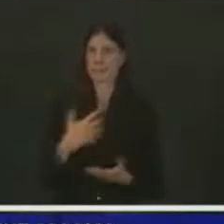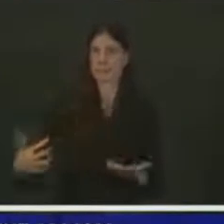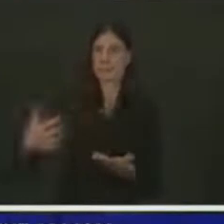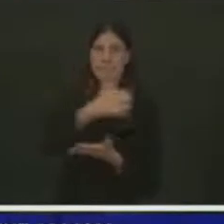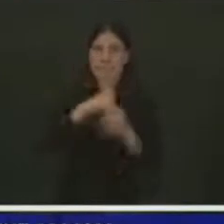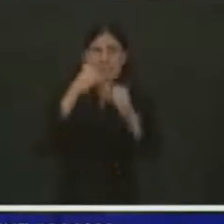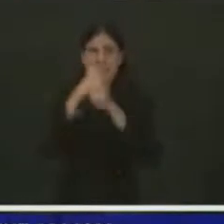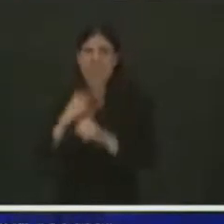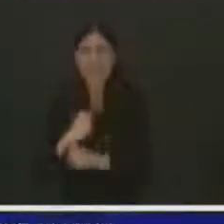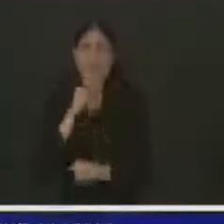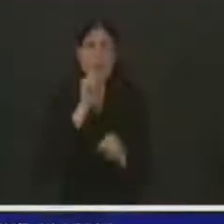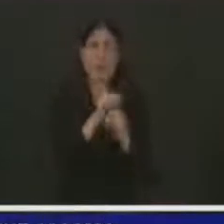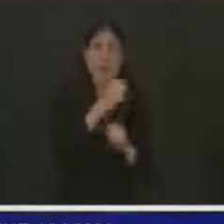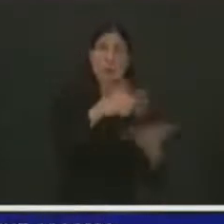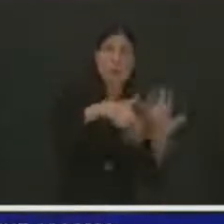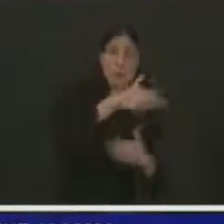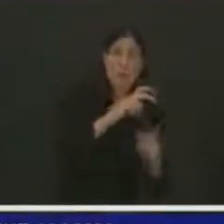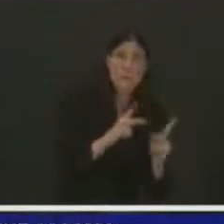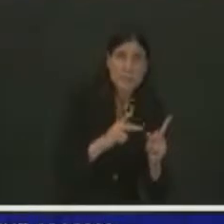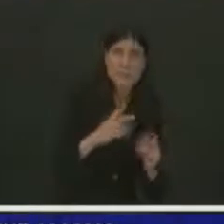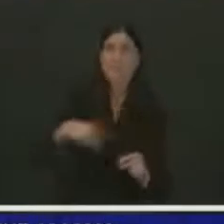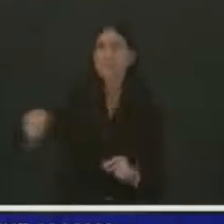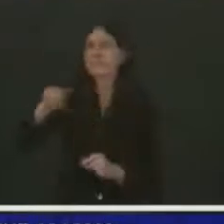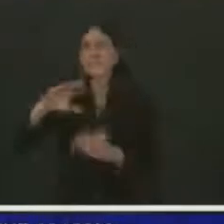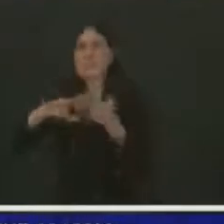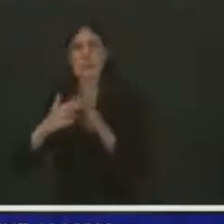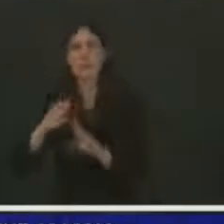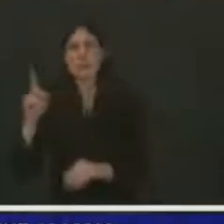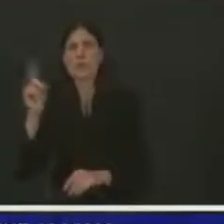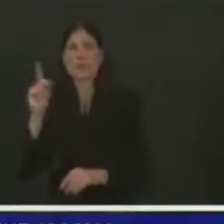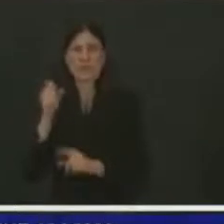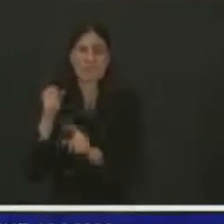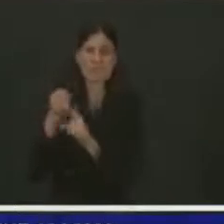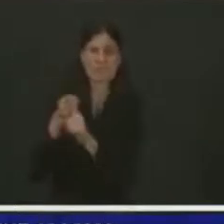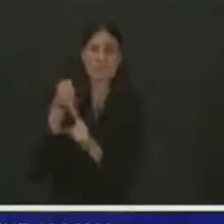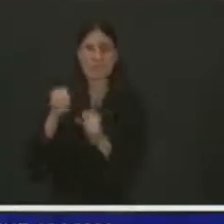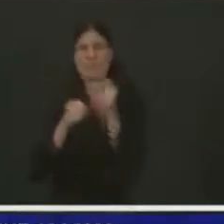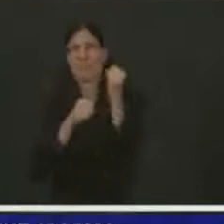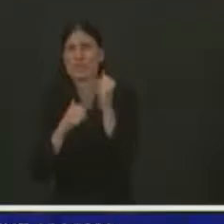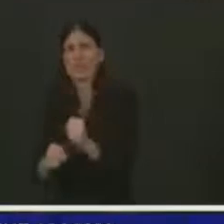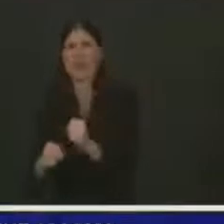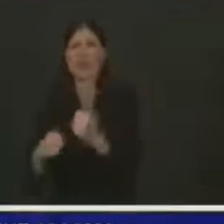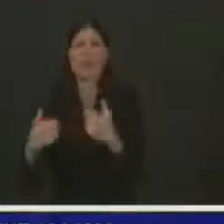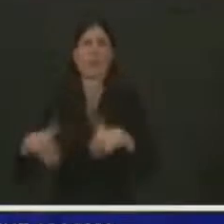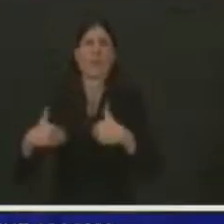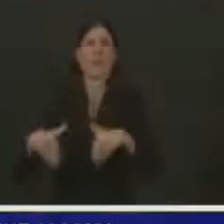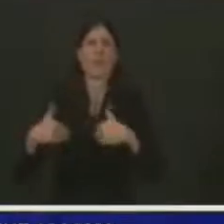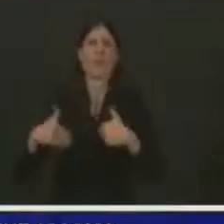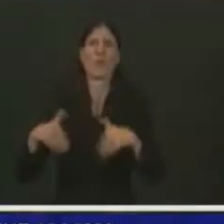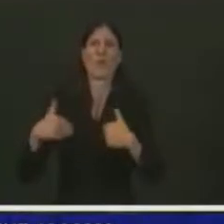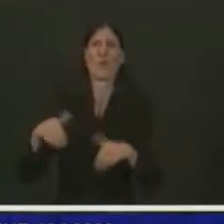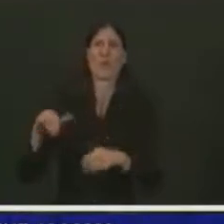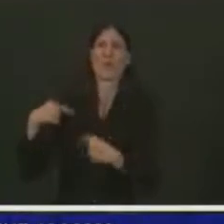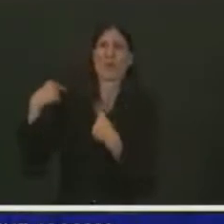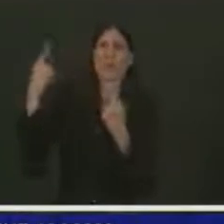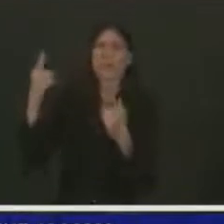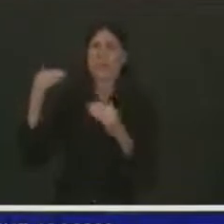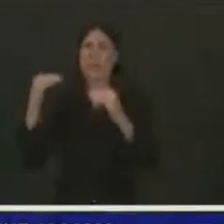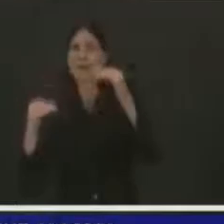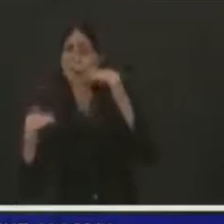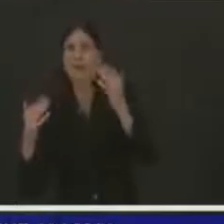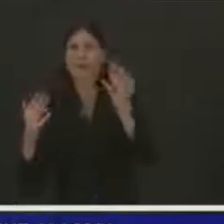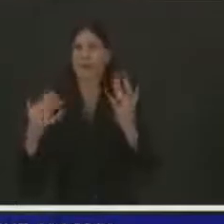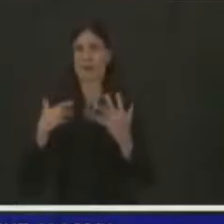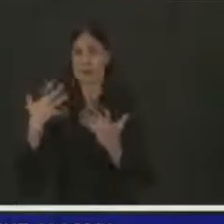communities being hardest hit and the health of the entire state depends on our ability to get